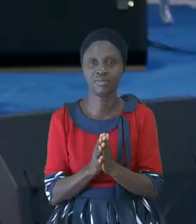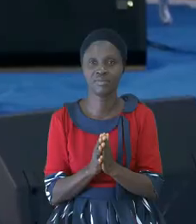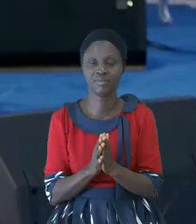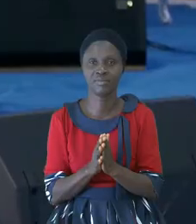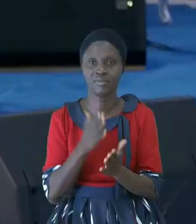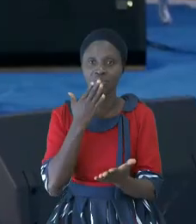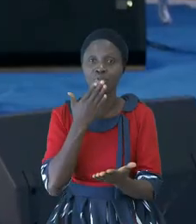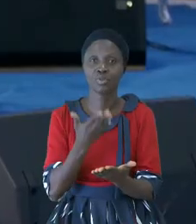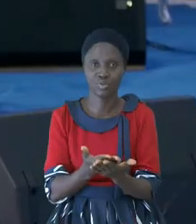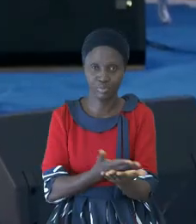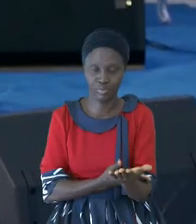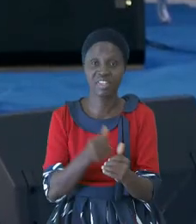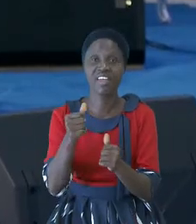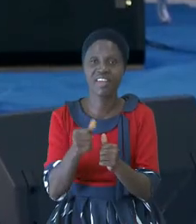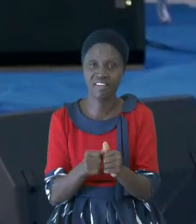Good morning, everyone.